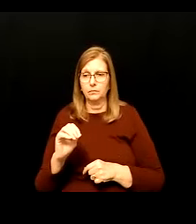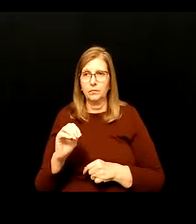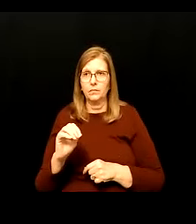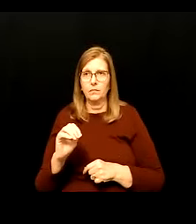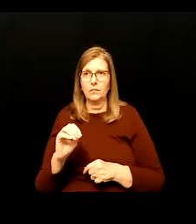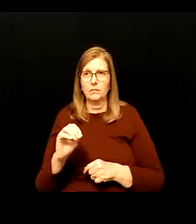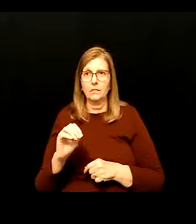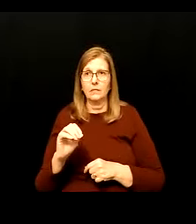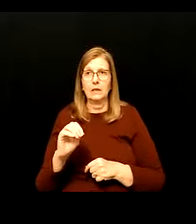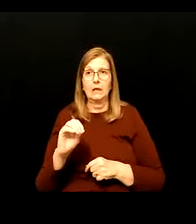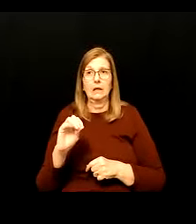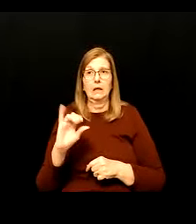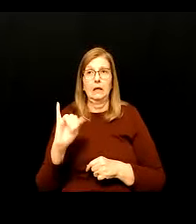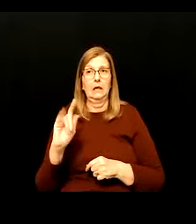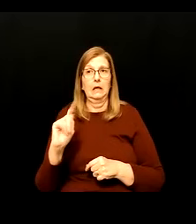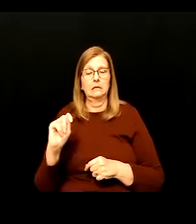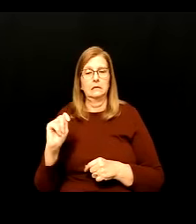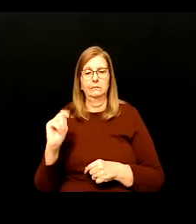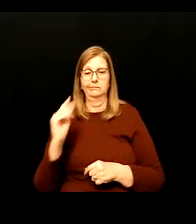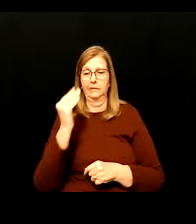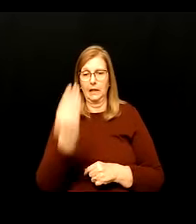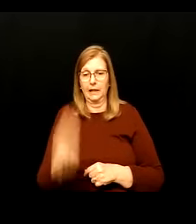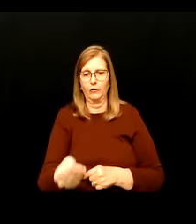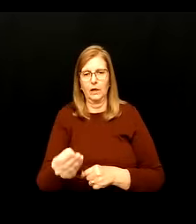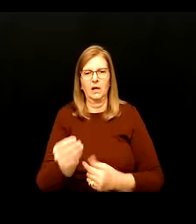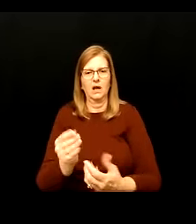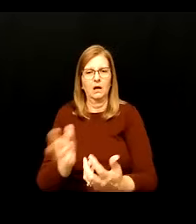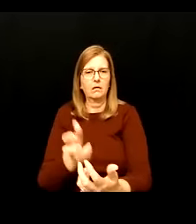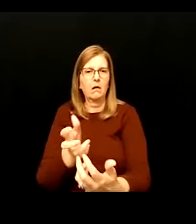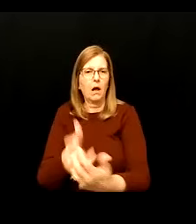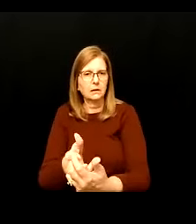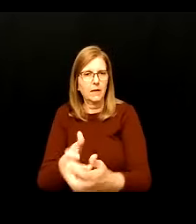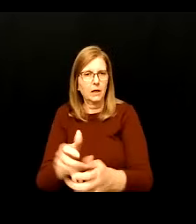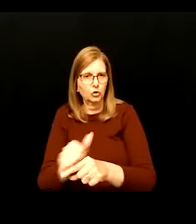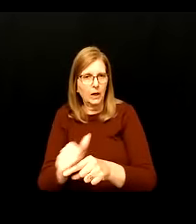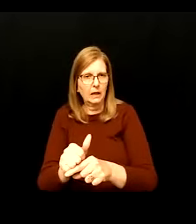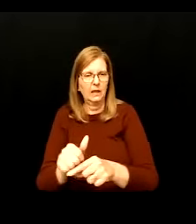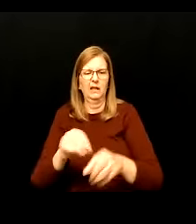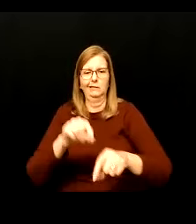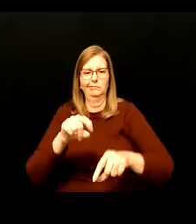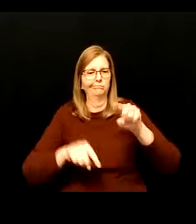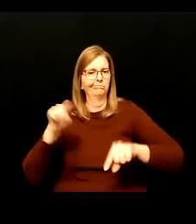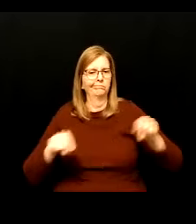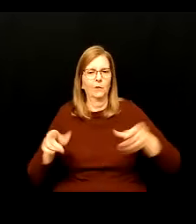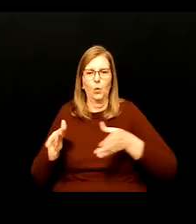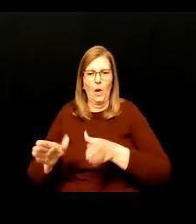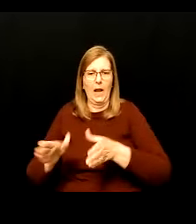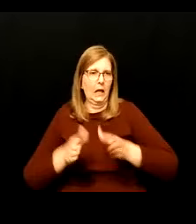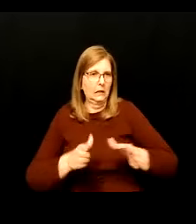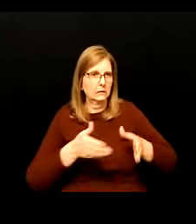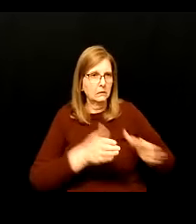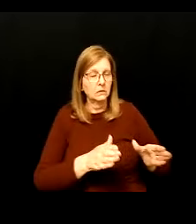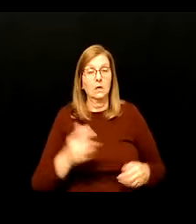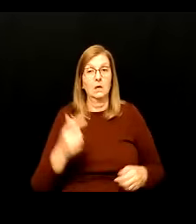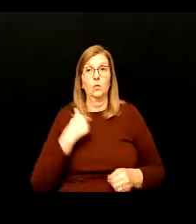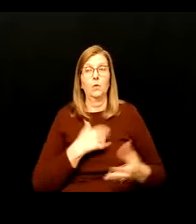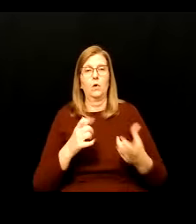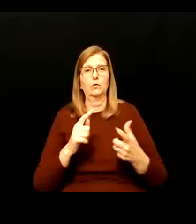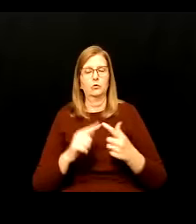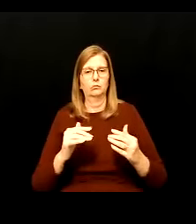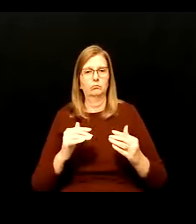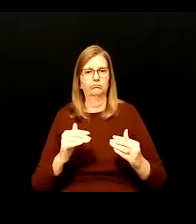it's delivering customized training in a variety of ways. We want to advance